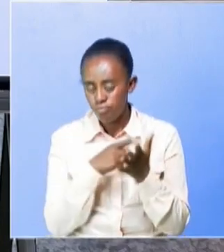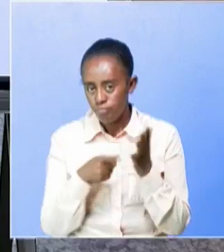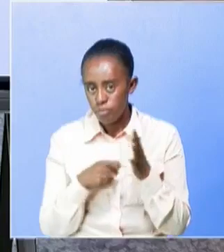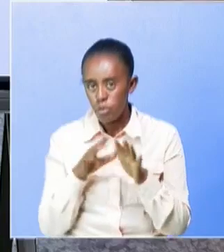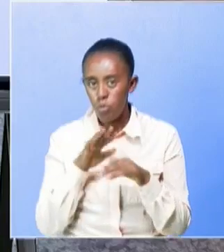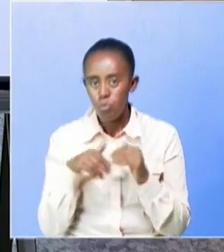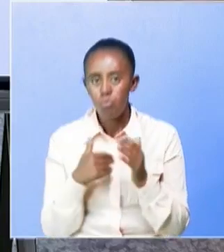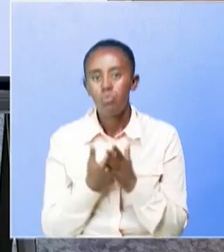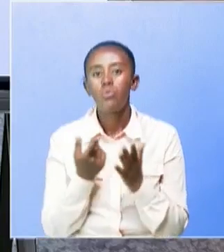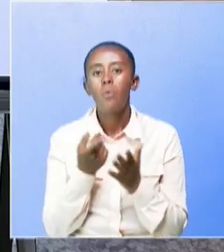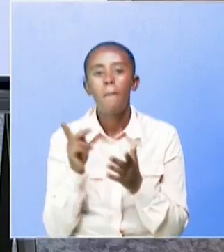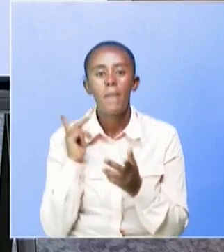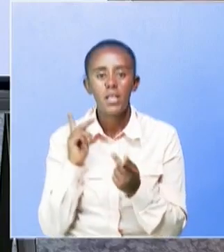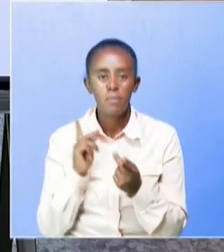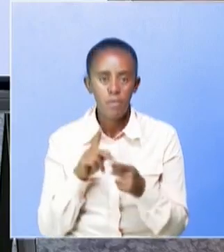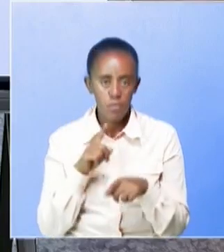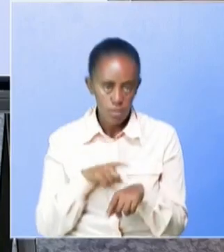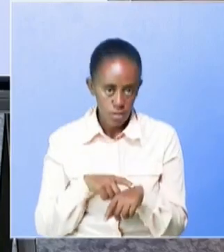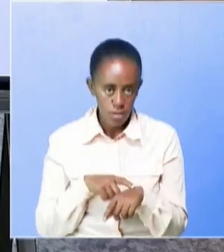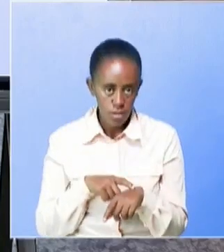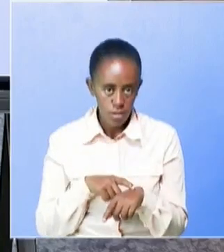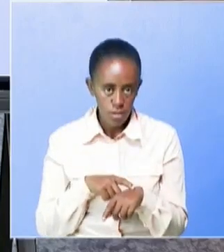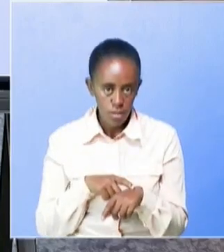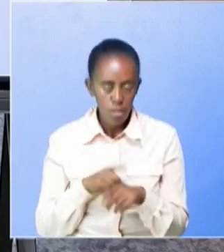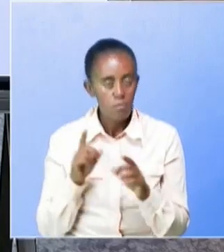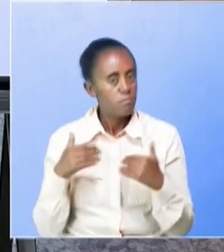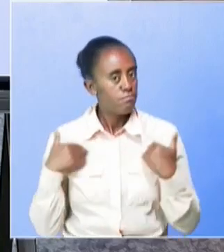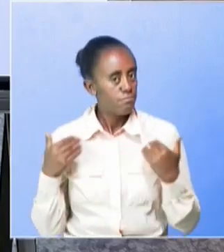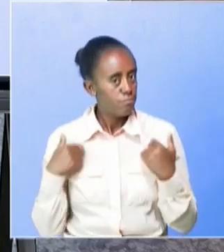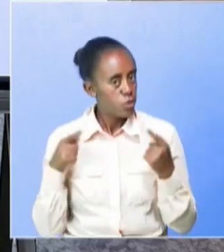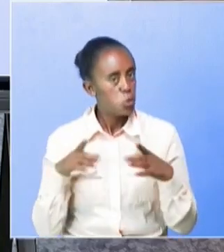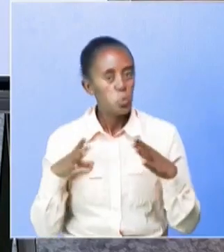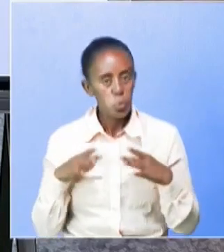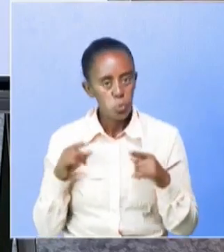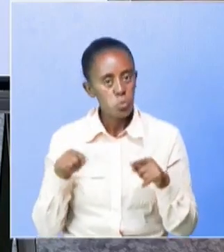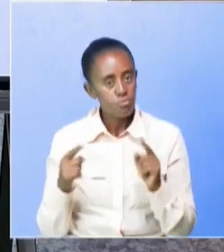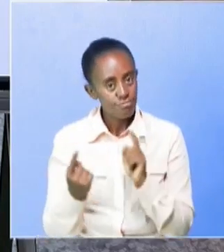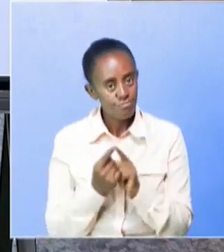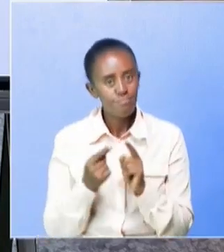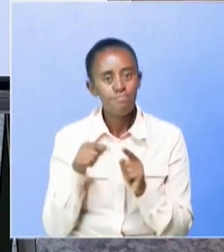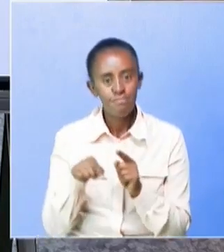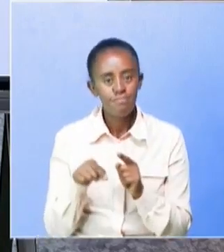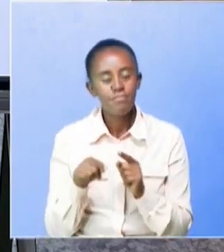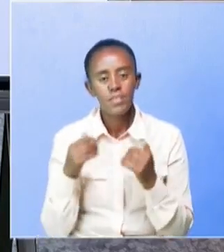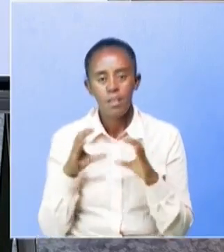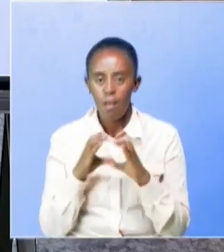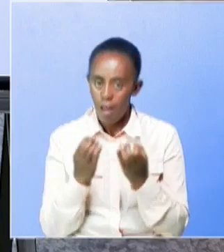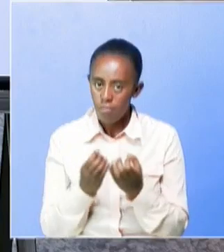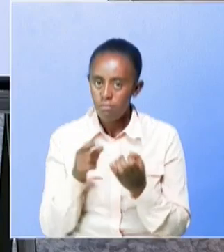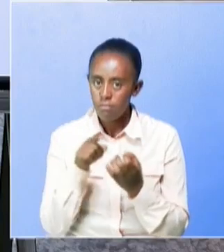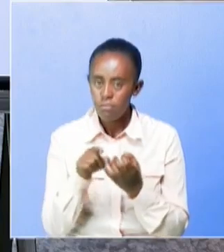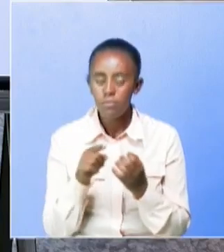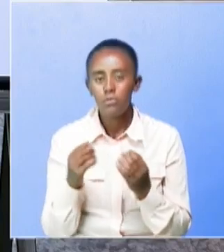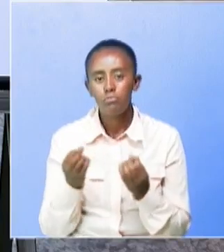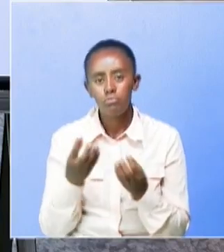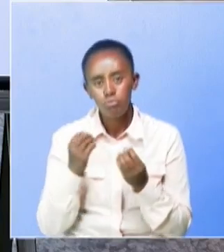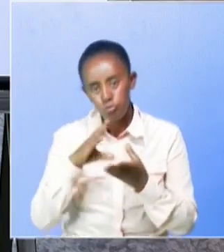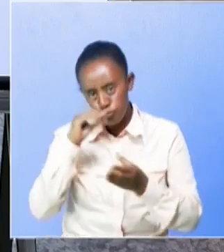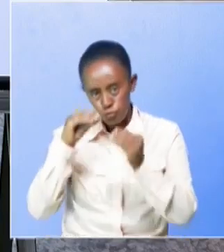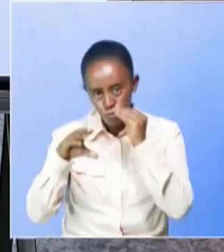ways we could use past perfect. I'm so glad that you could join me today in this class, and I'm sure you have gotten a